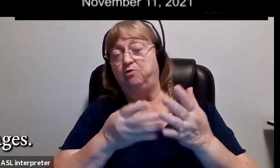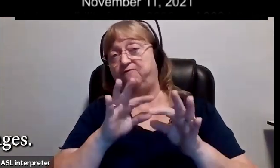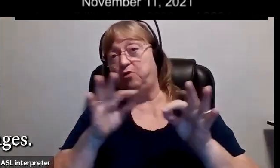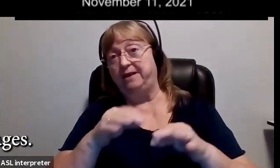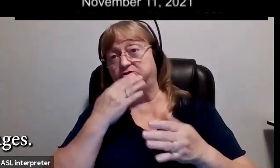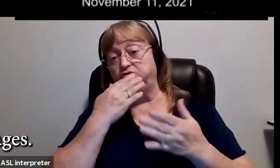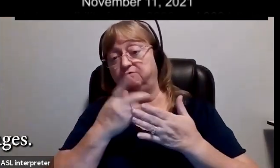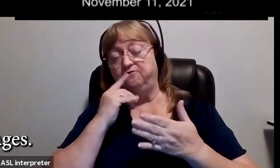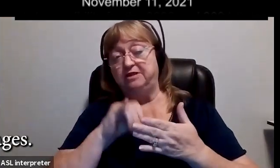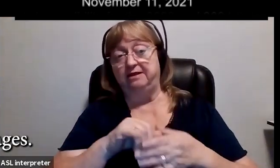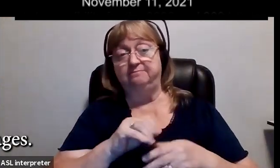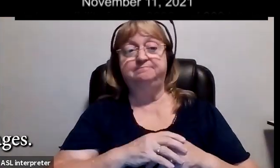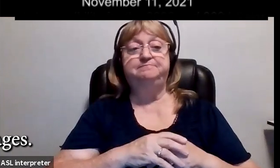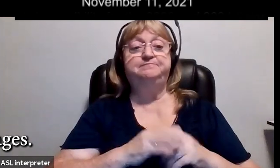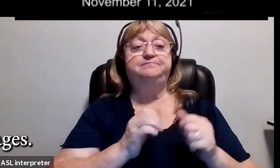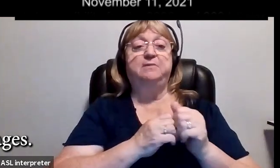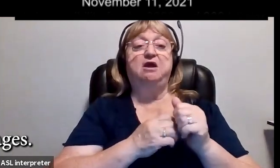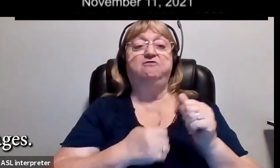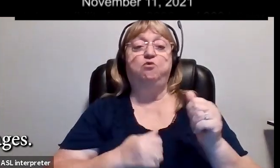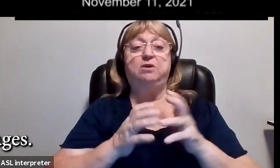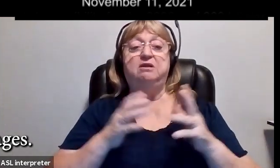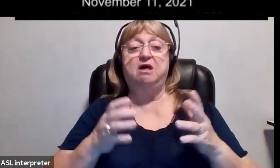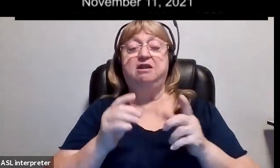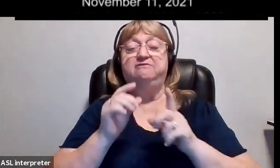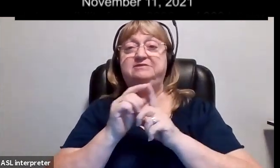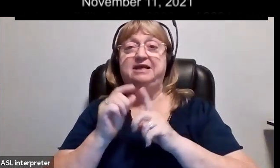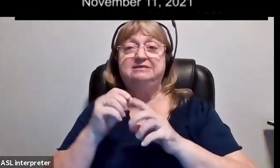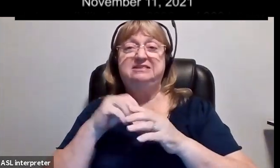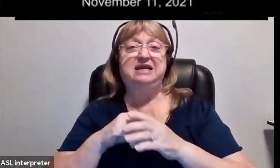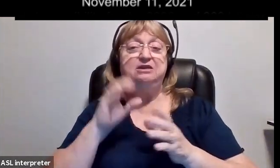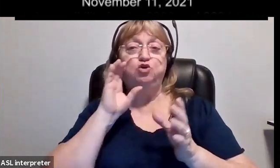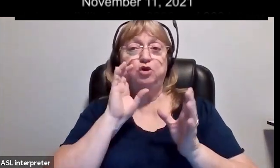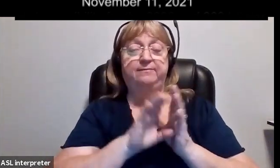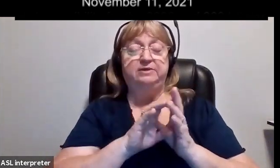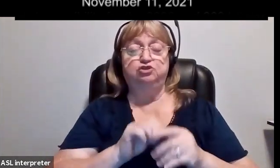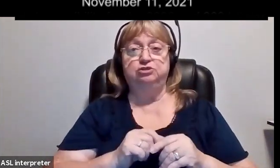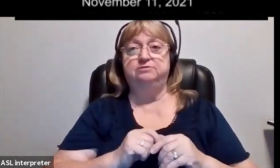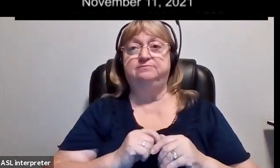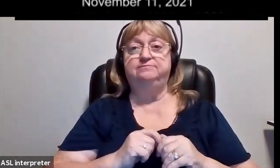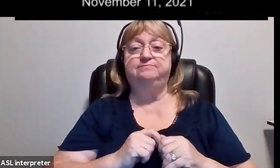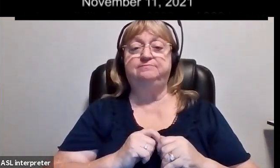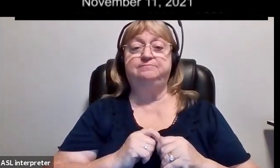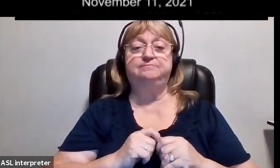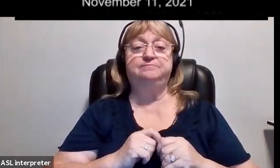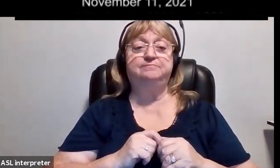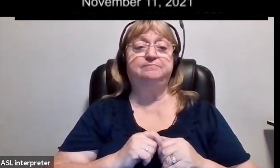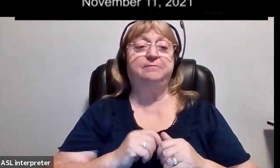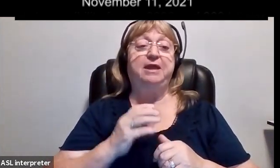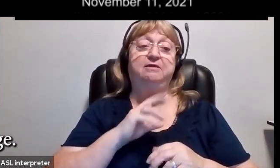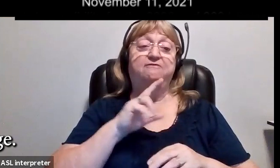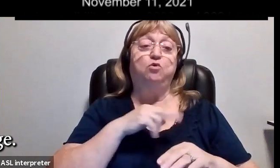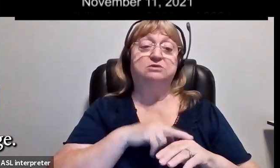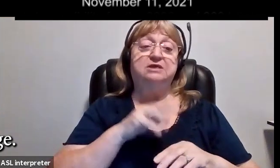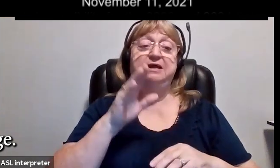And avoid placing a lot of text in images. And of course,